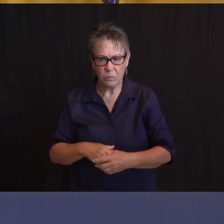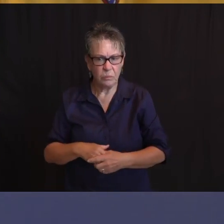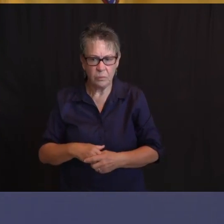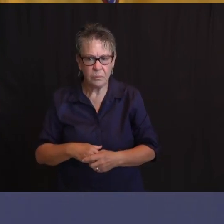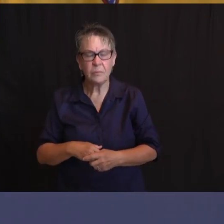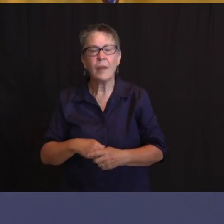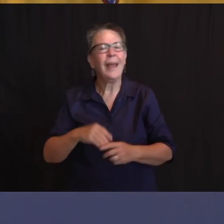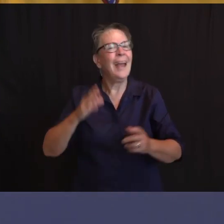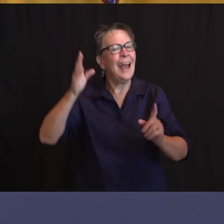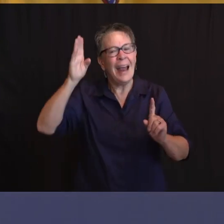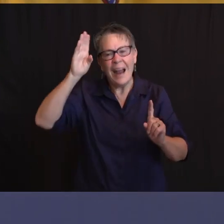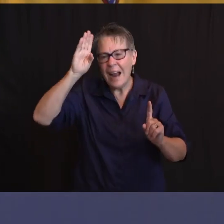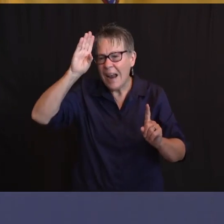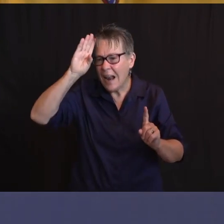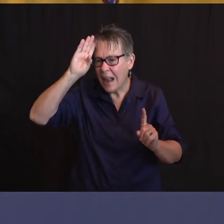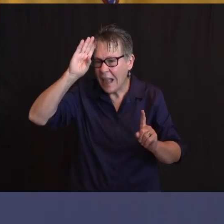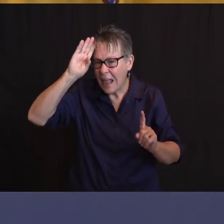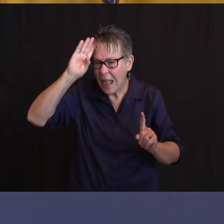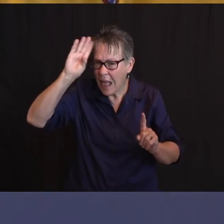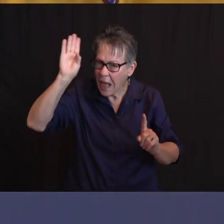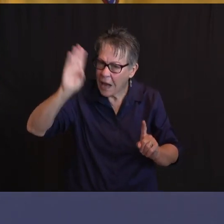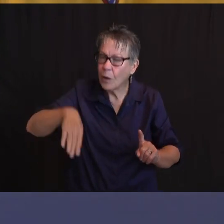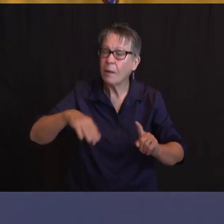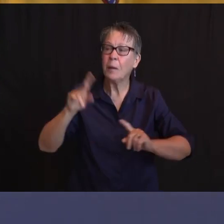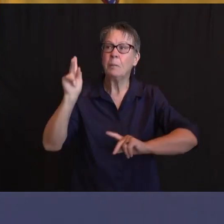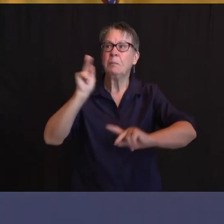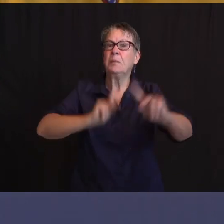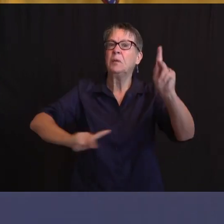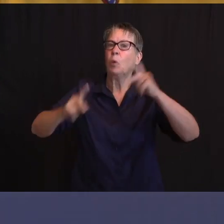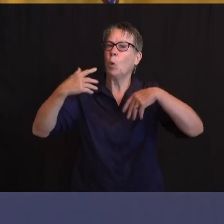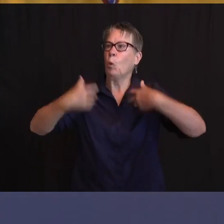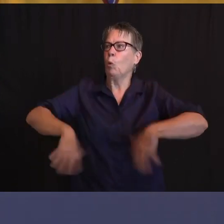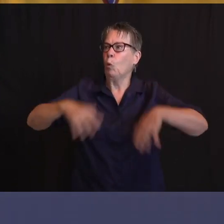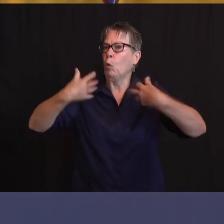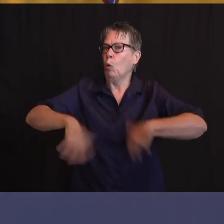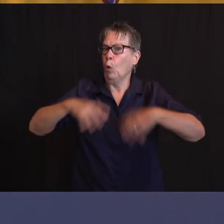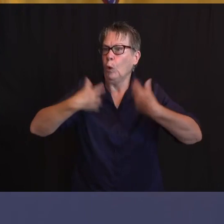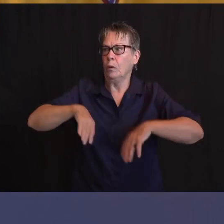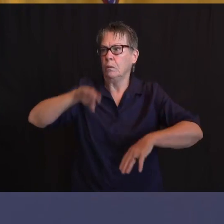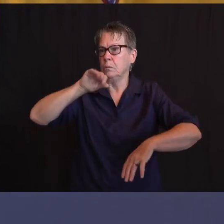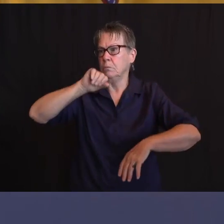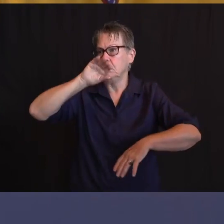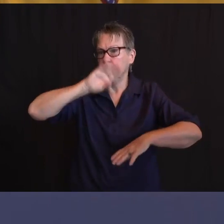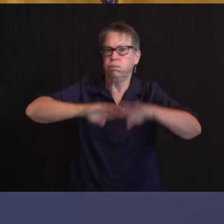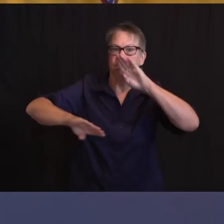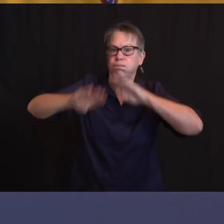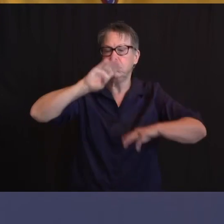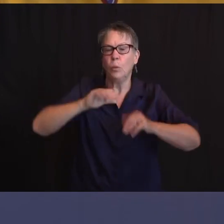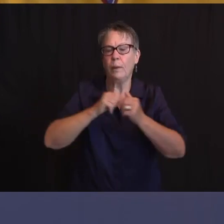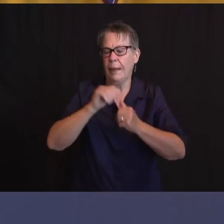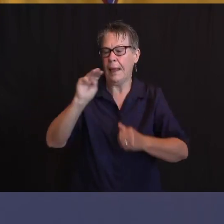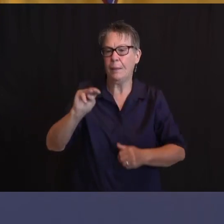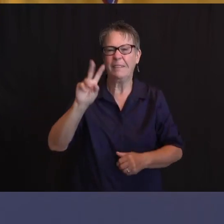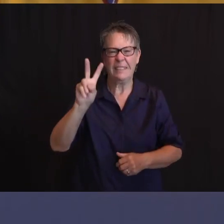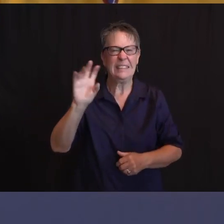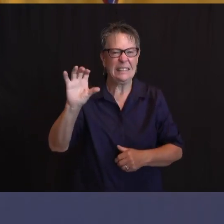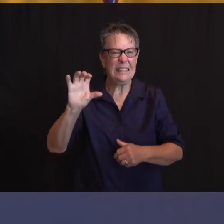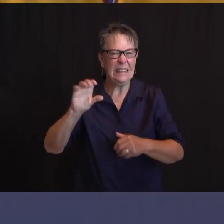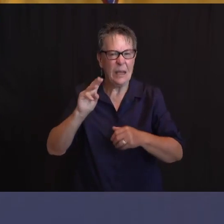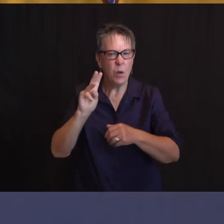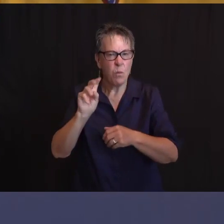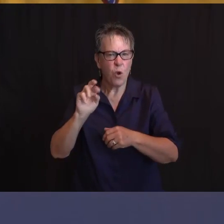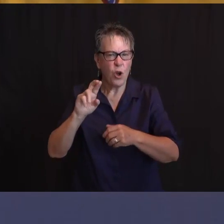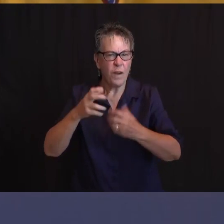I. And by the way, part of the reason why we should say that there are long lines outside is because they're doing an extraordinarily good